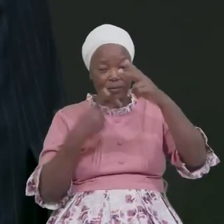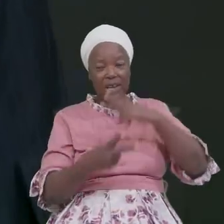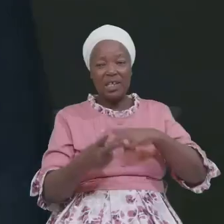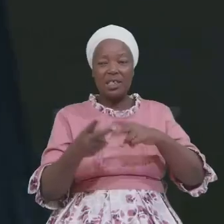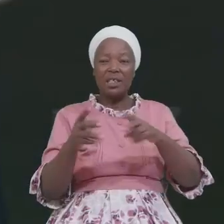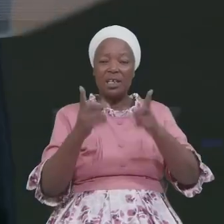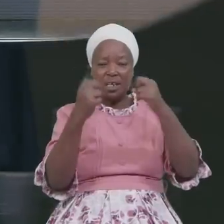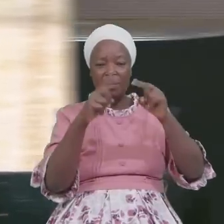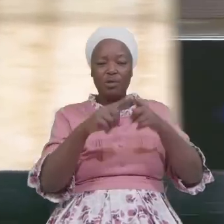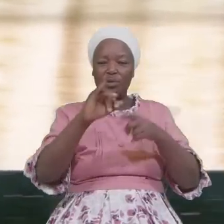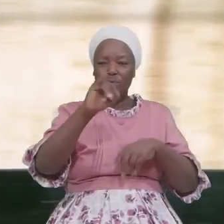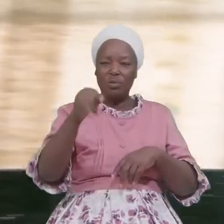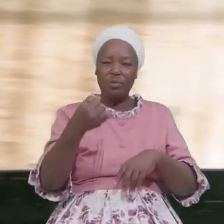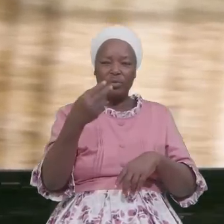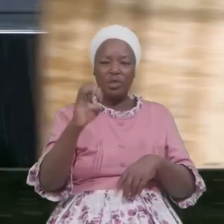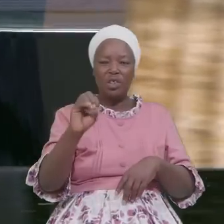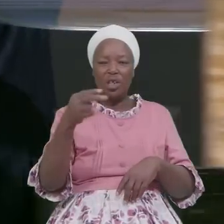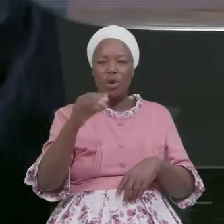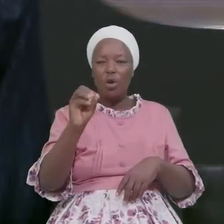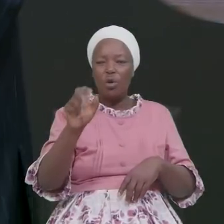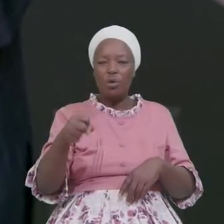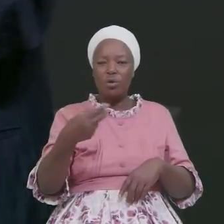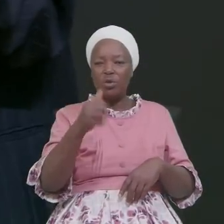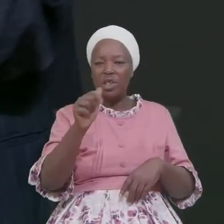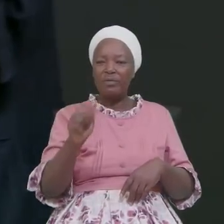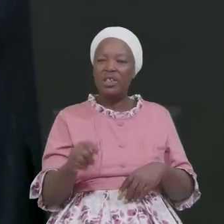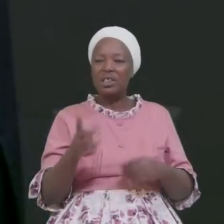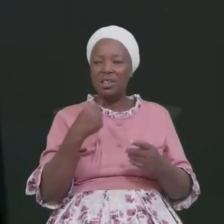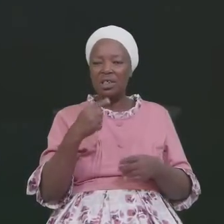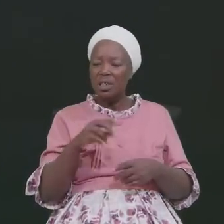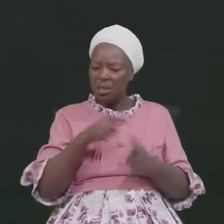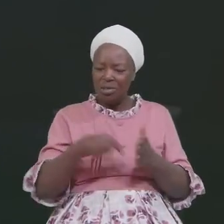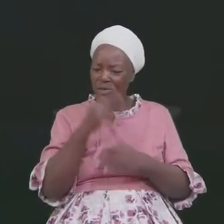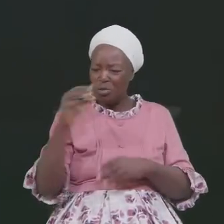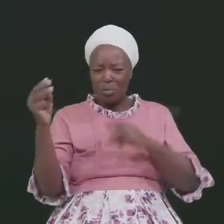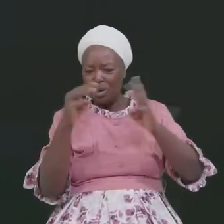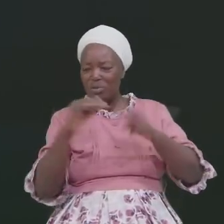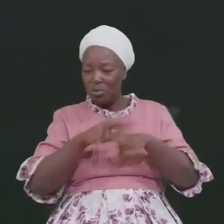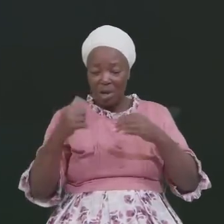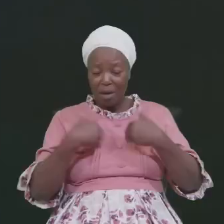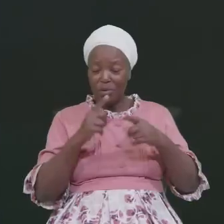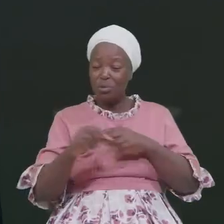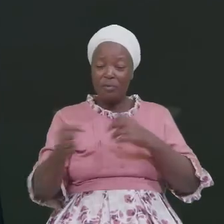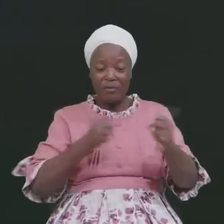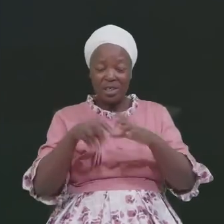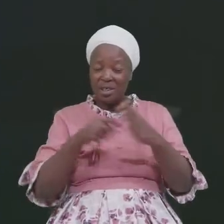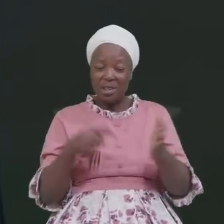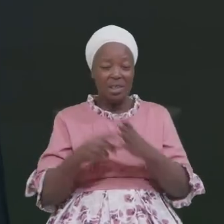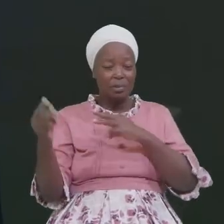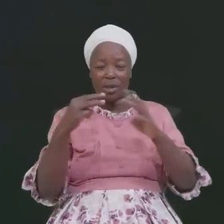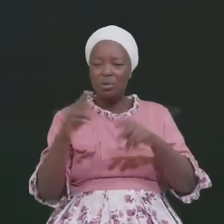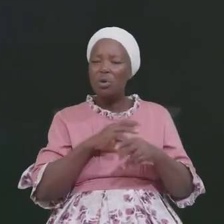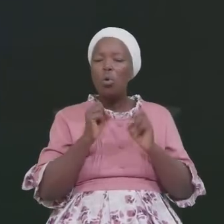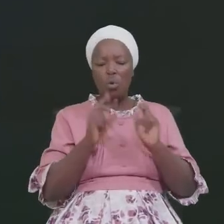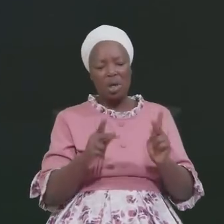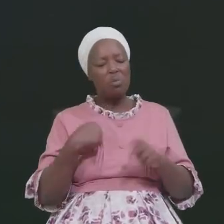and said, this is not your battle. You will not have to fight in this battle. Okay, if we're not